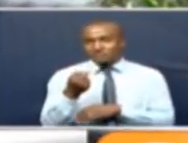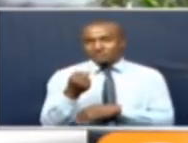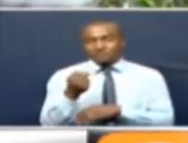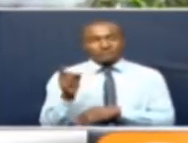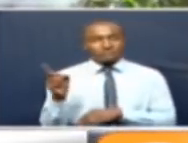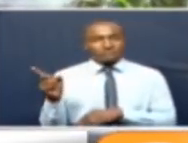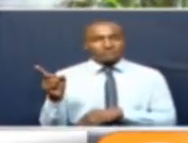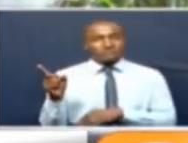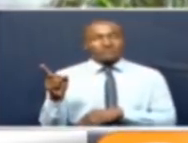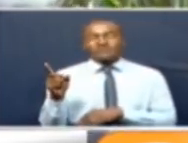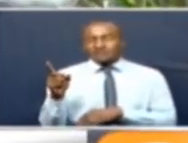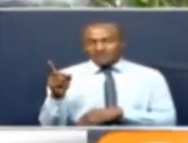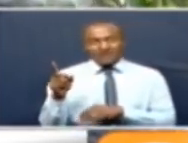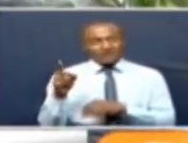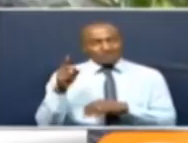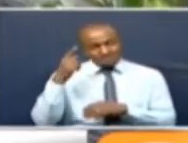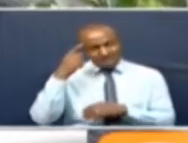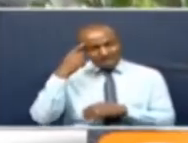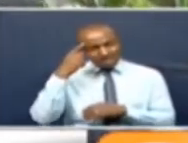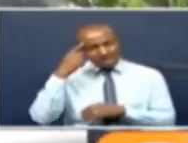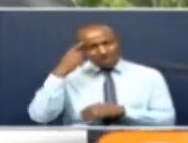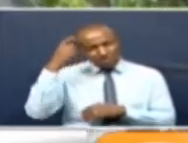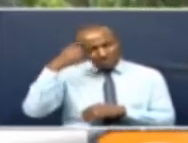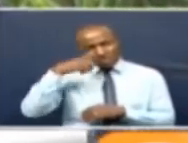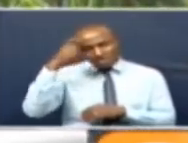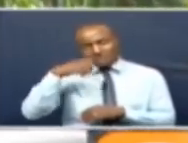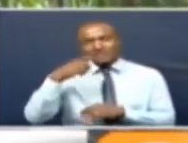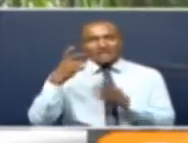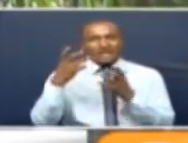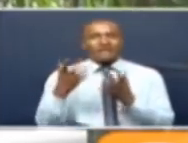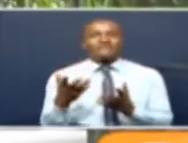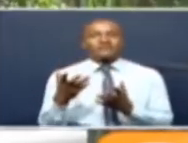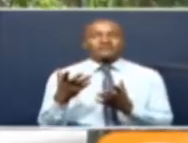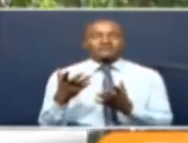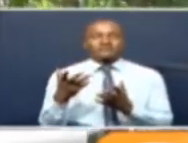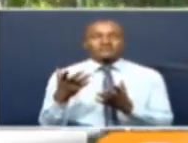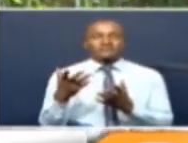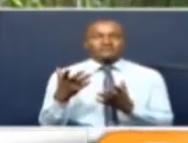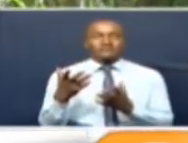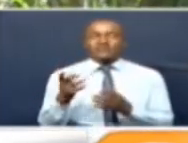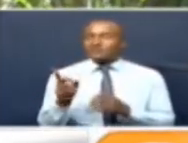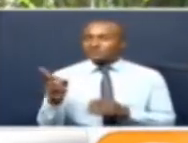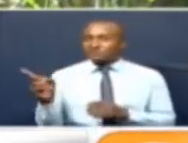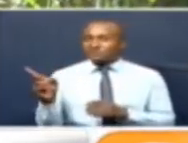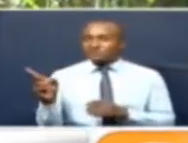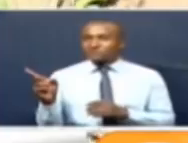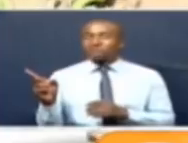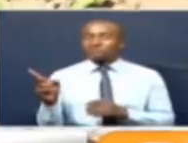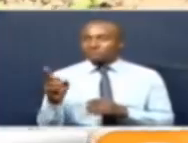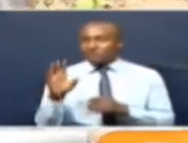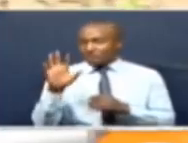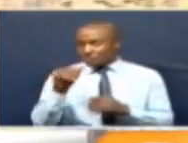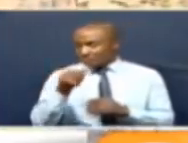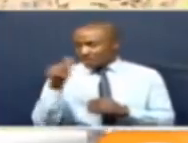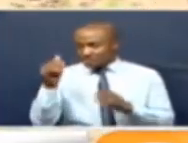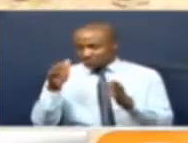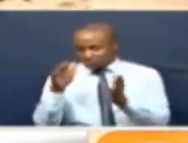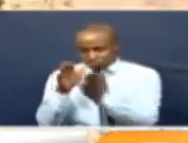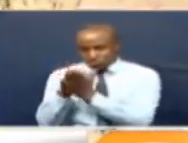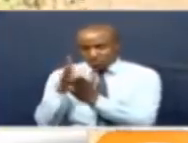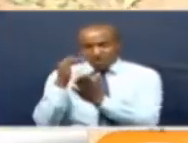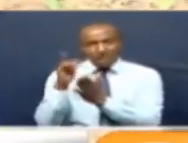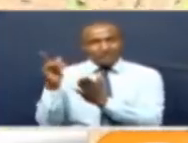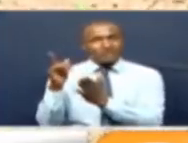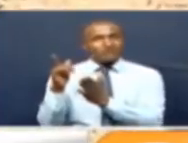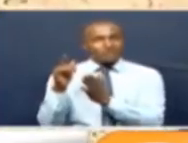the most intelligent chimp here. If her actions are anything to go by, she has been separated from the rest for devising